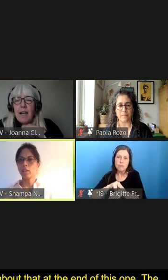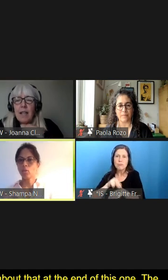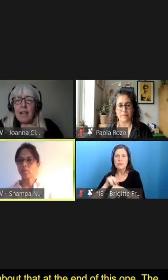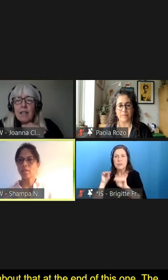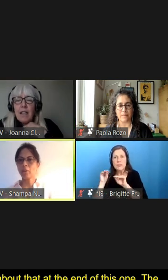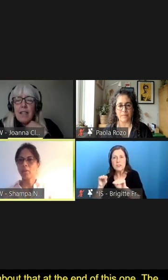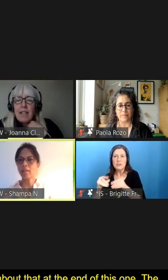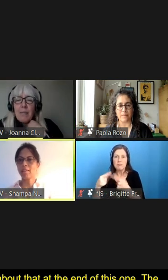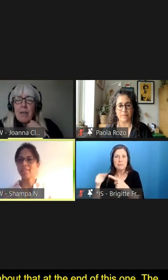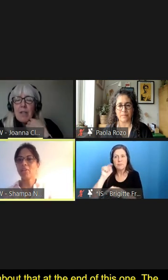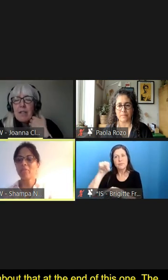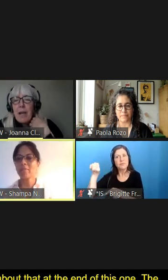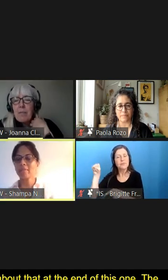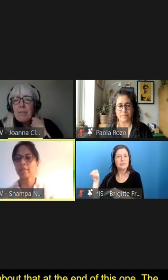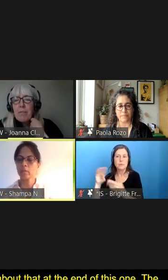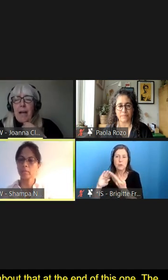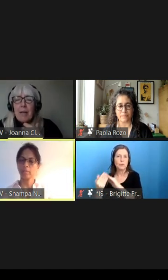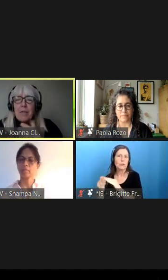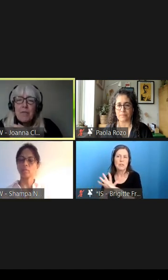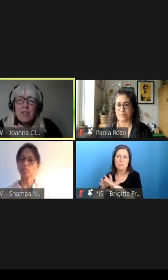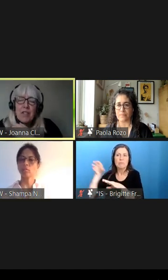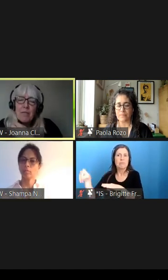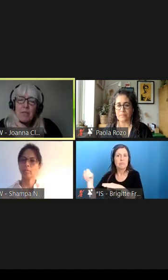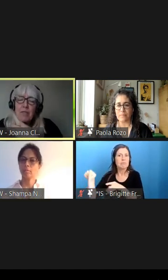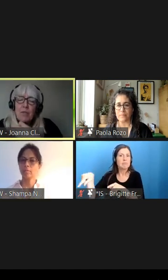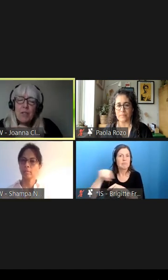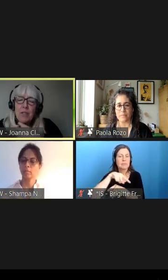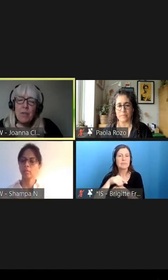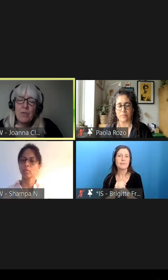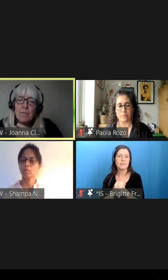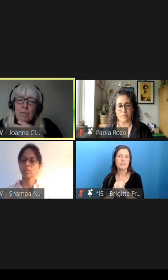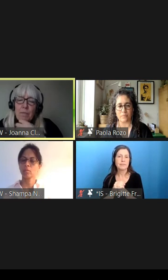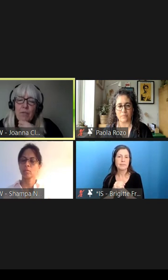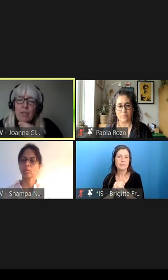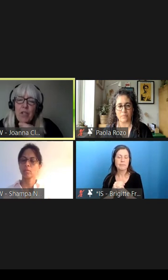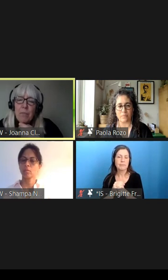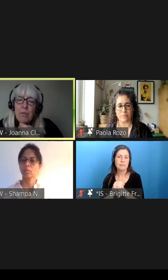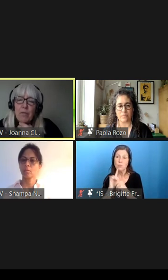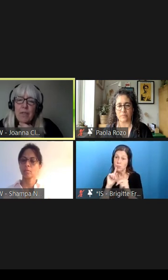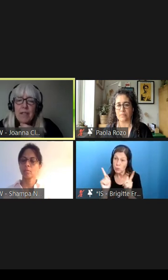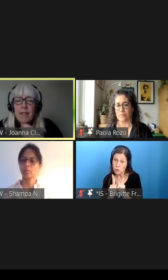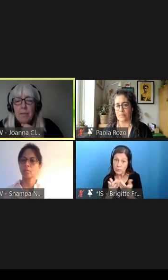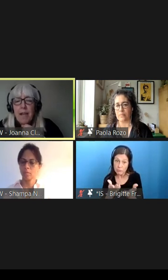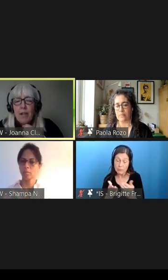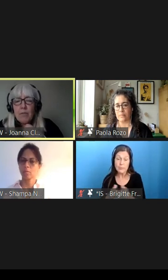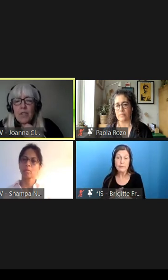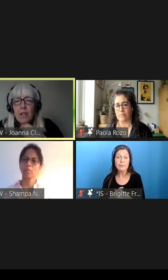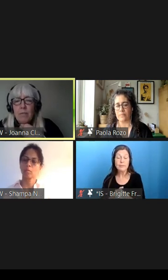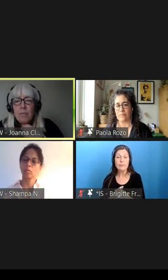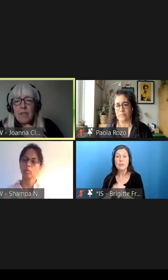Shall I go? Yes, I wonder perhaps if we just have a quick response from Champa on this